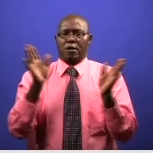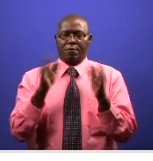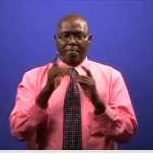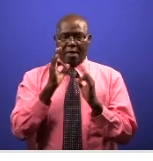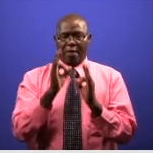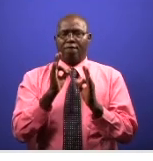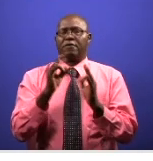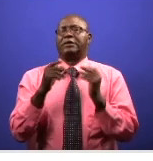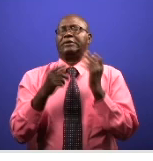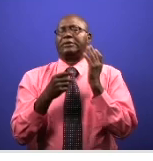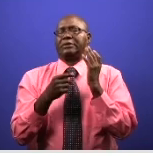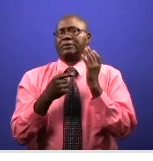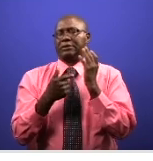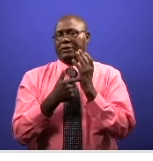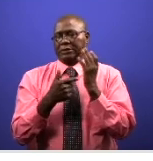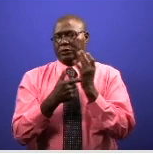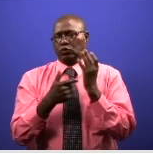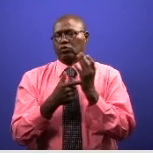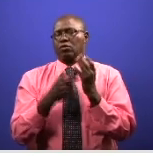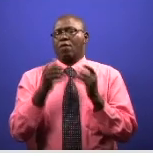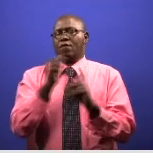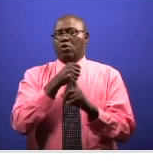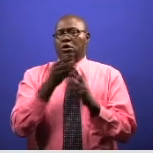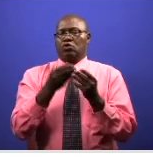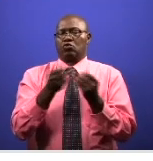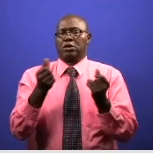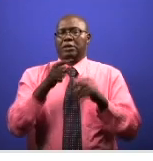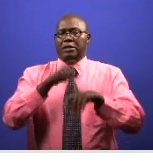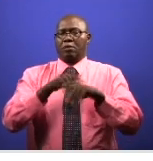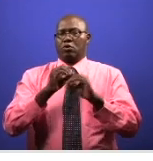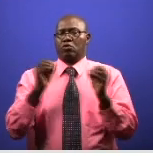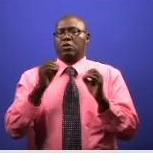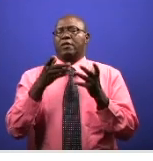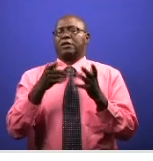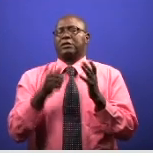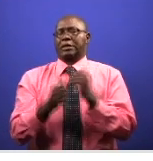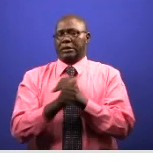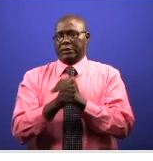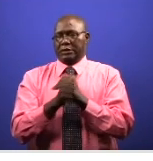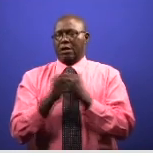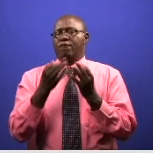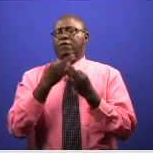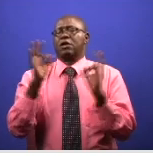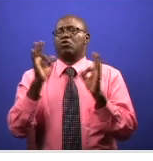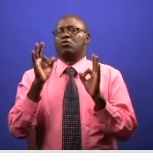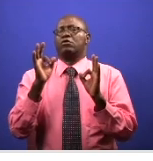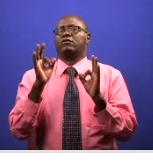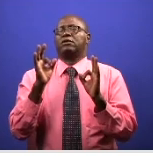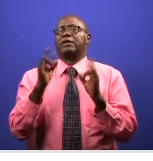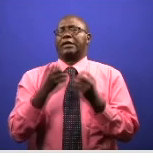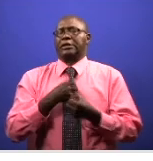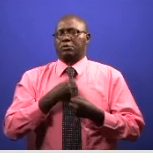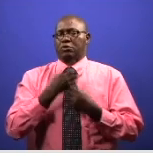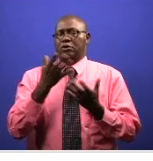time, there is a risk that gains made in guaranteeing freedom of expression, political rights of women, and right